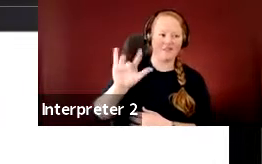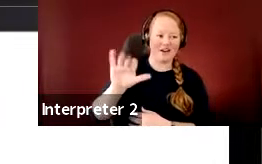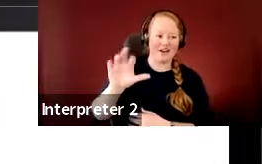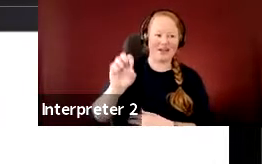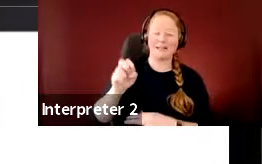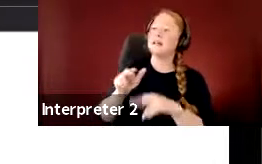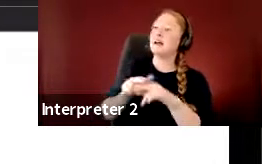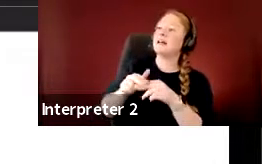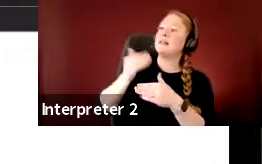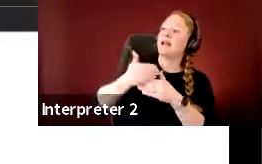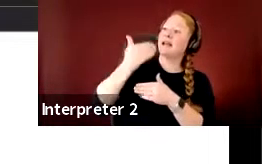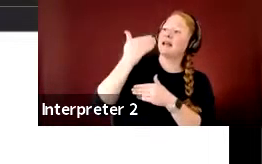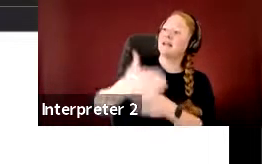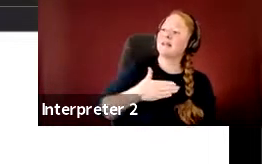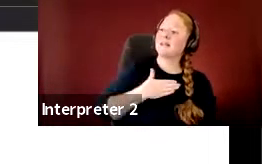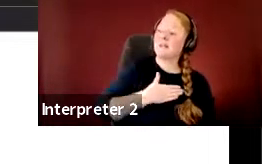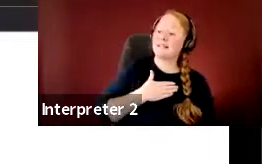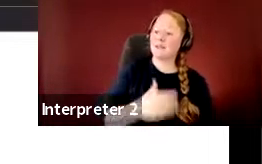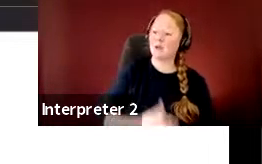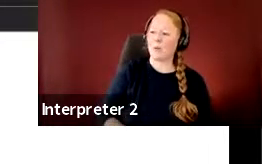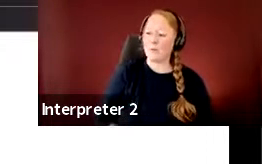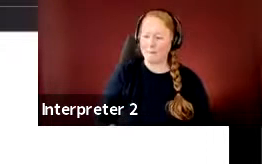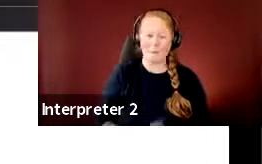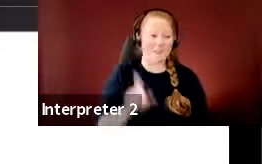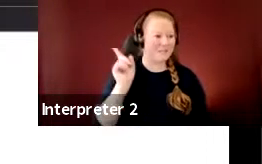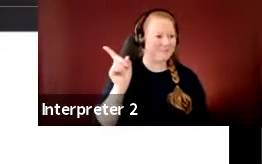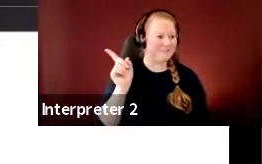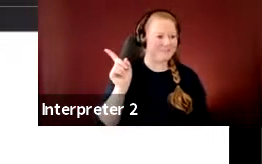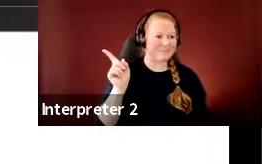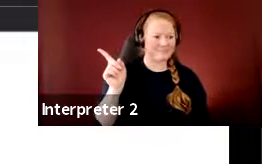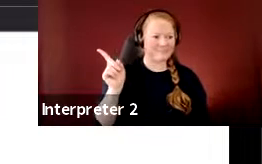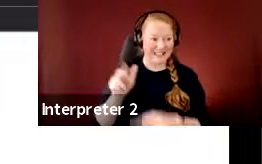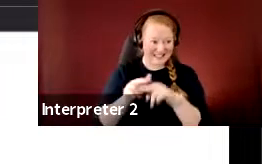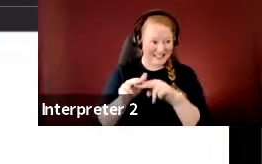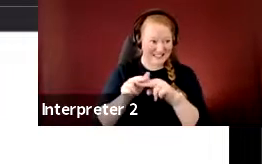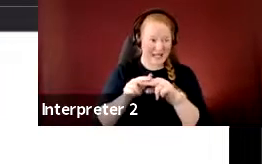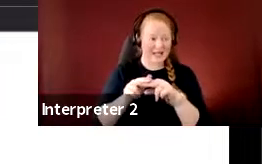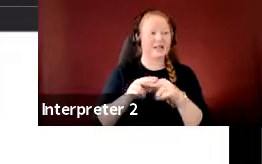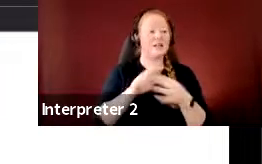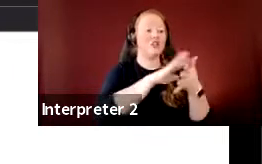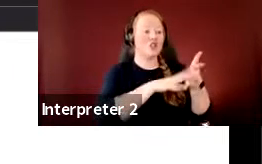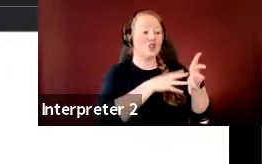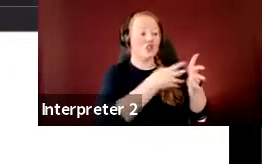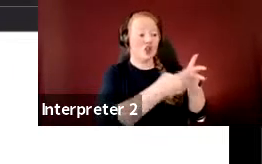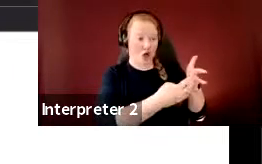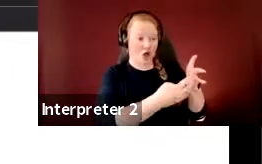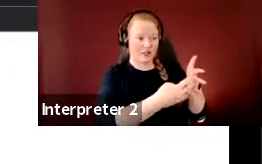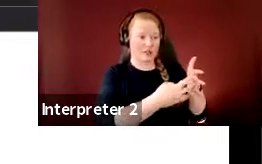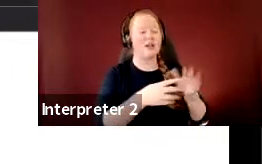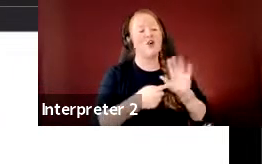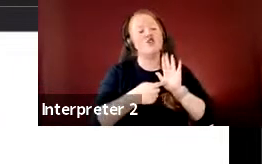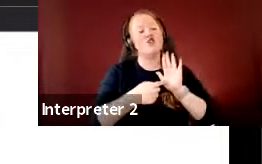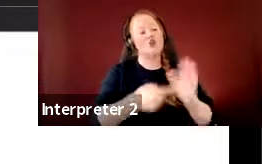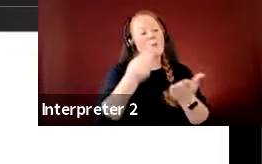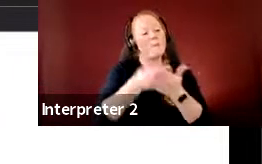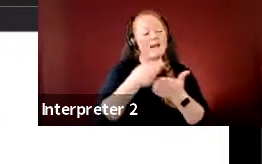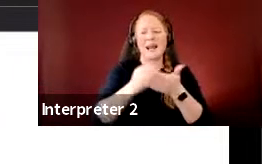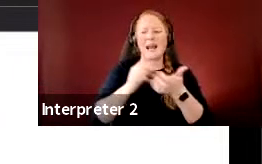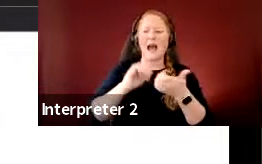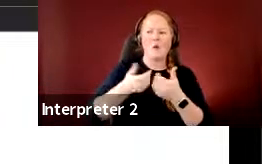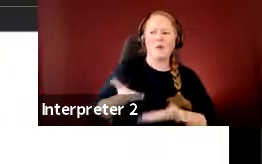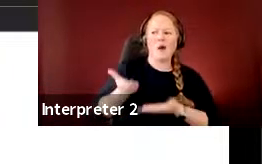And so the next slide is a chart of how that money is recommended,